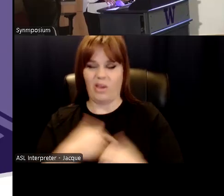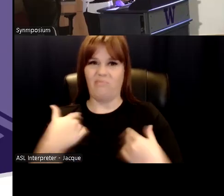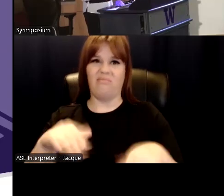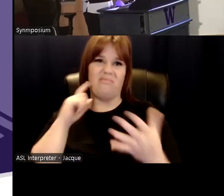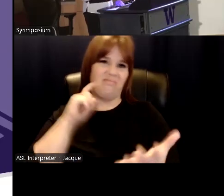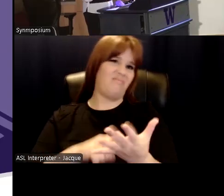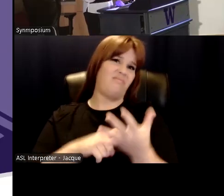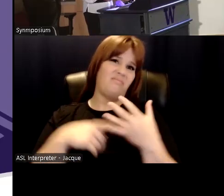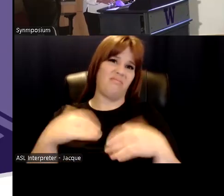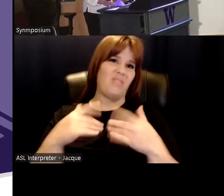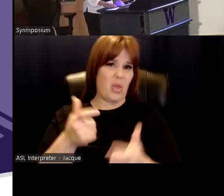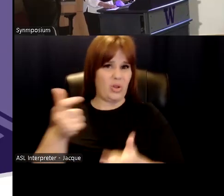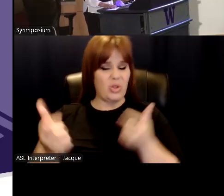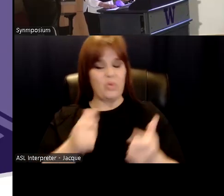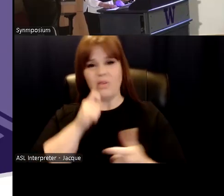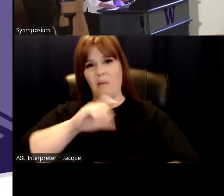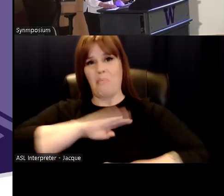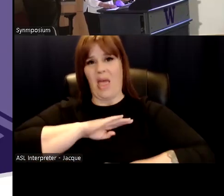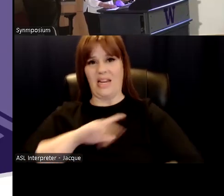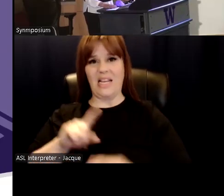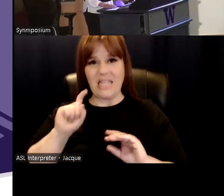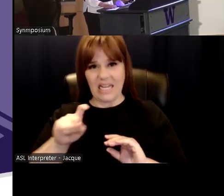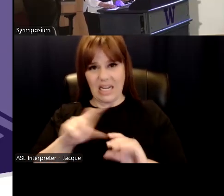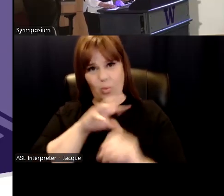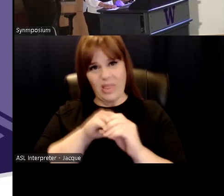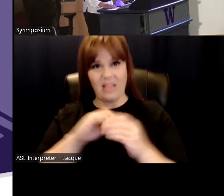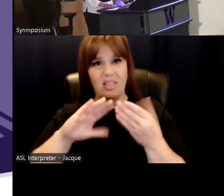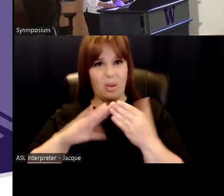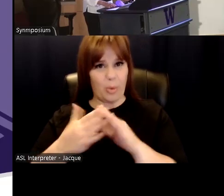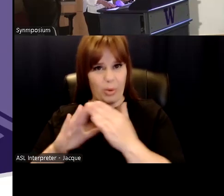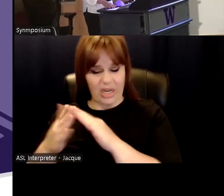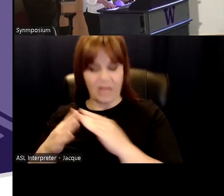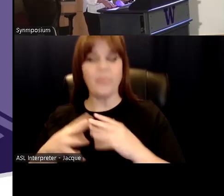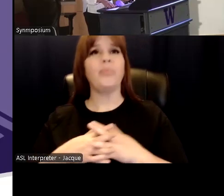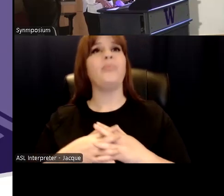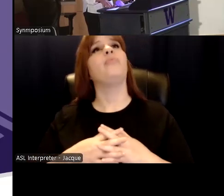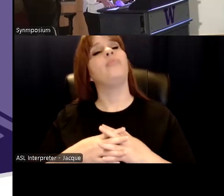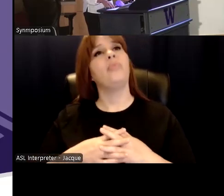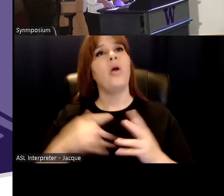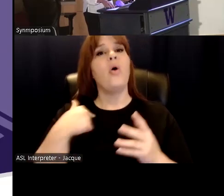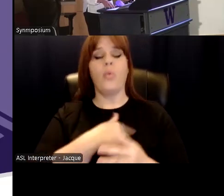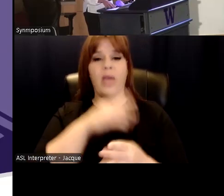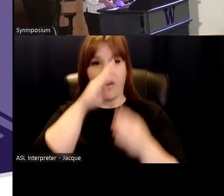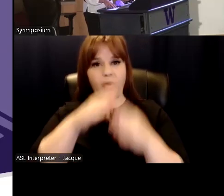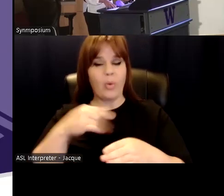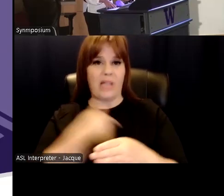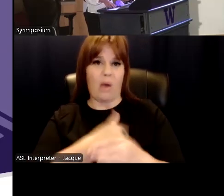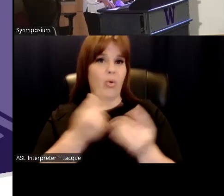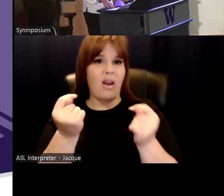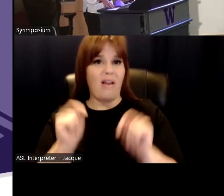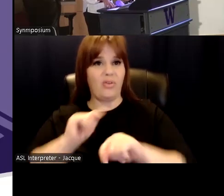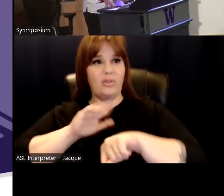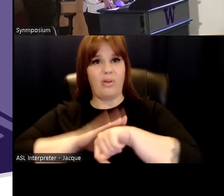is a huge unmet need in our community. And so we have really focused our efforts